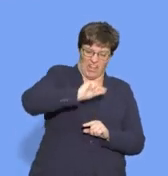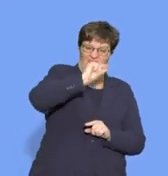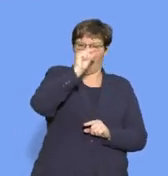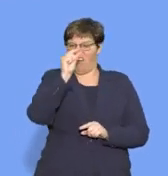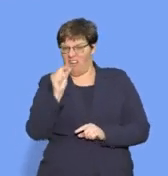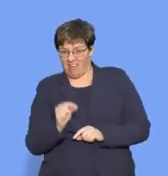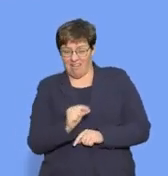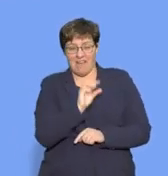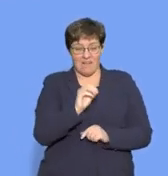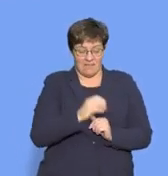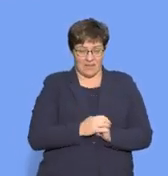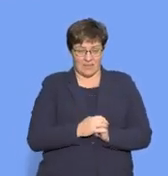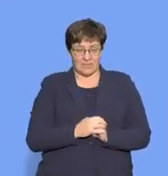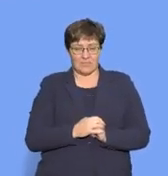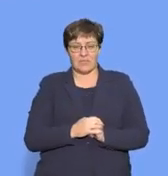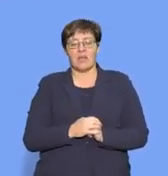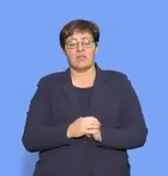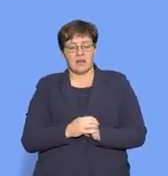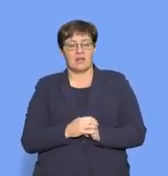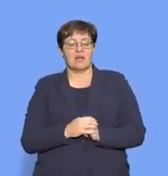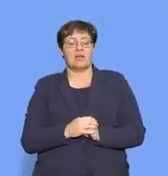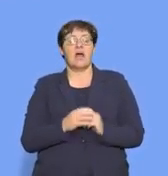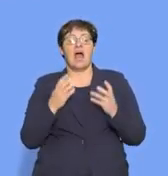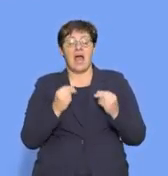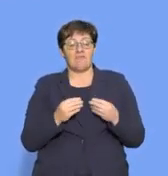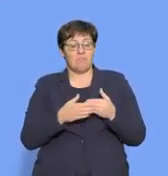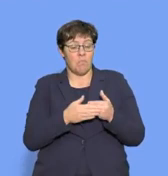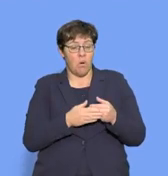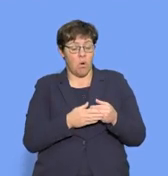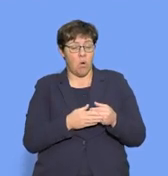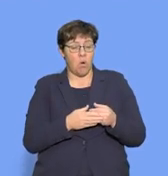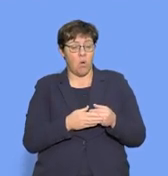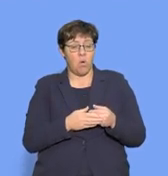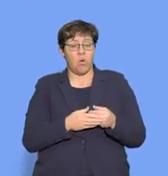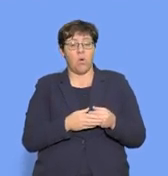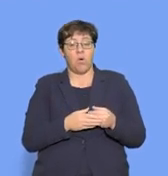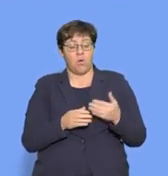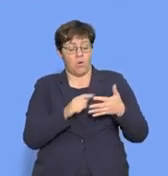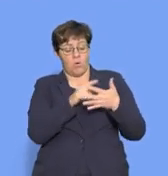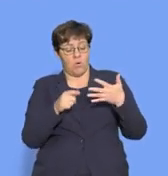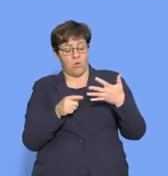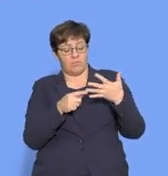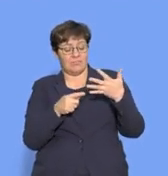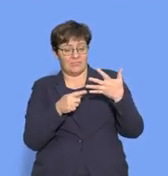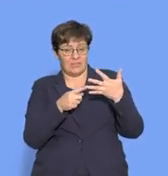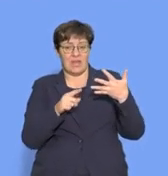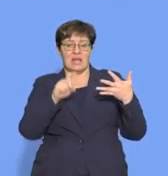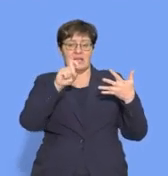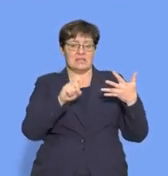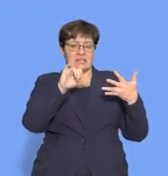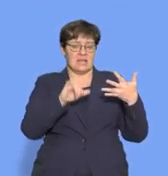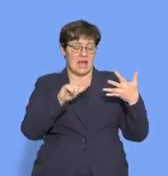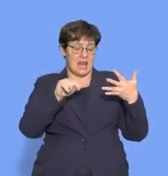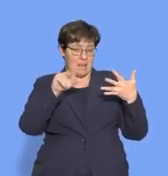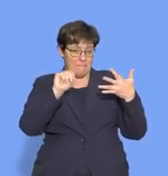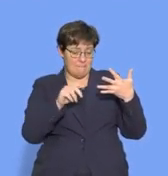Then, the last two types of cells are your vascular tissue, which is xylem and phloem.